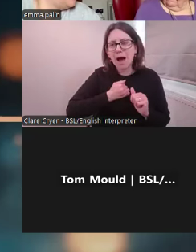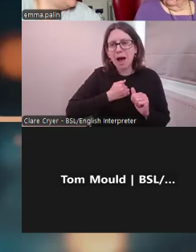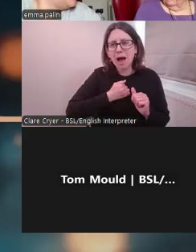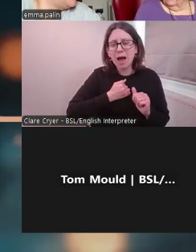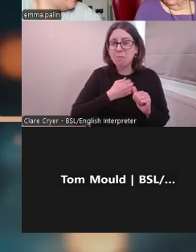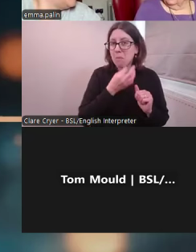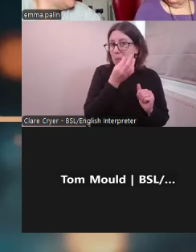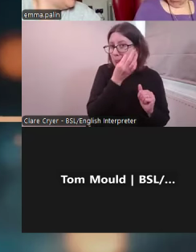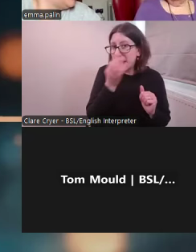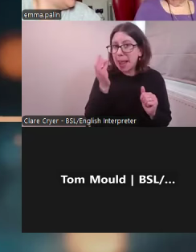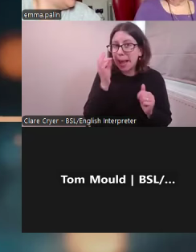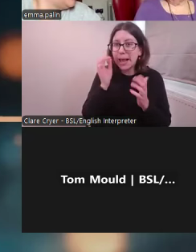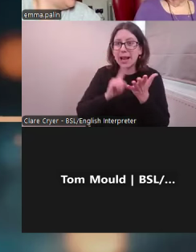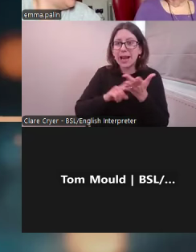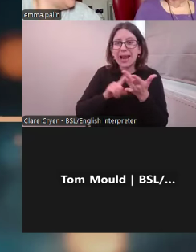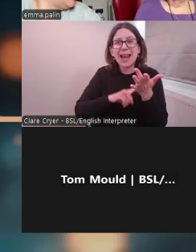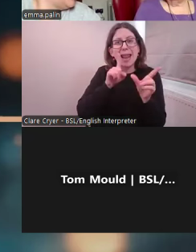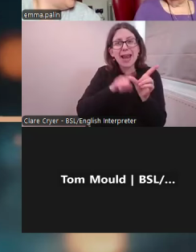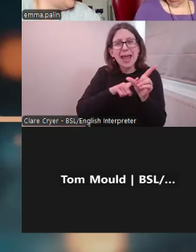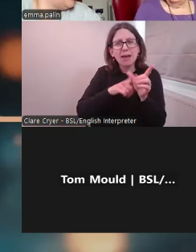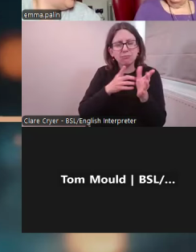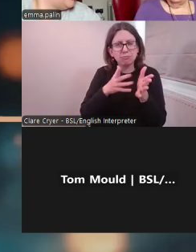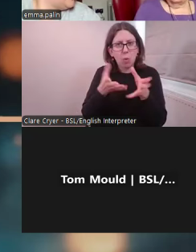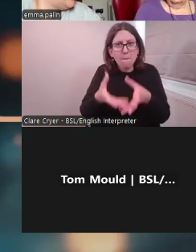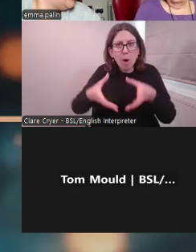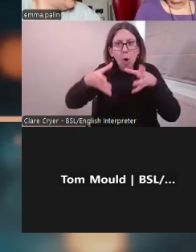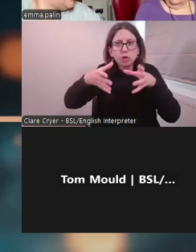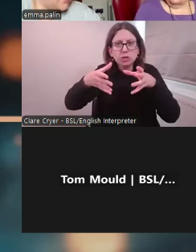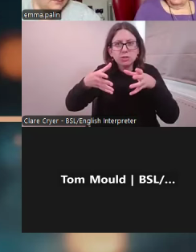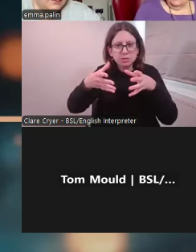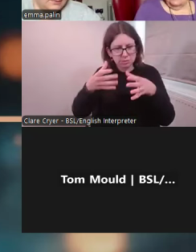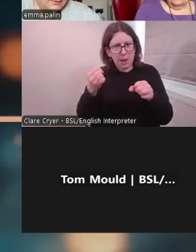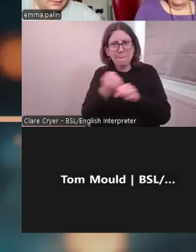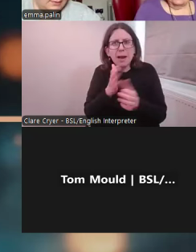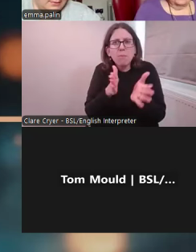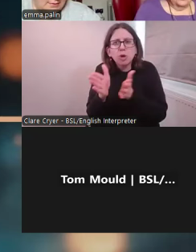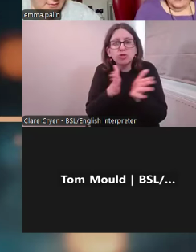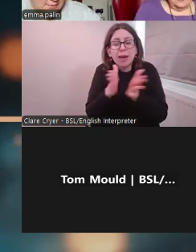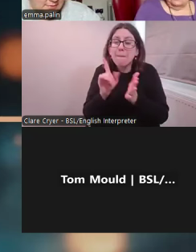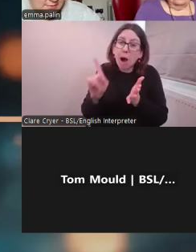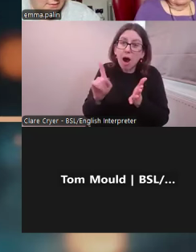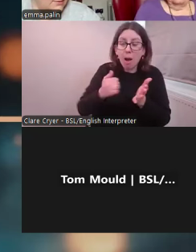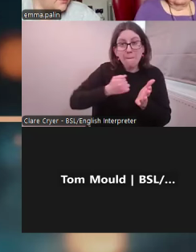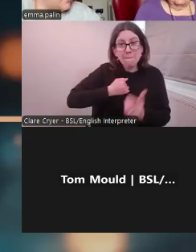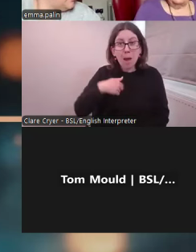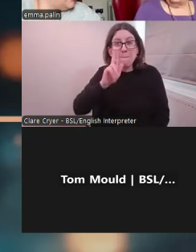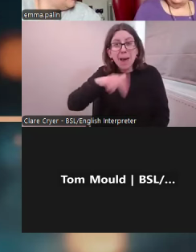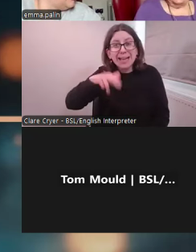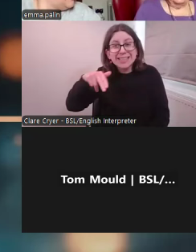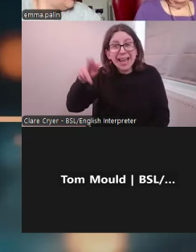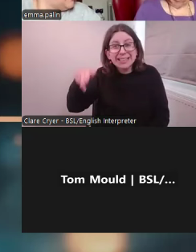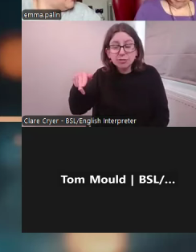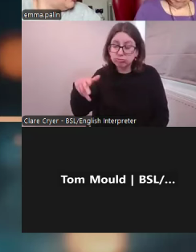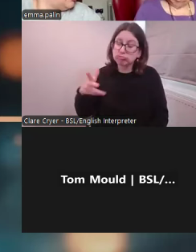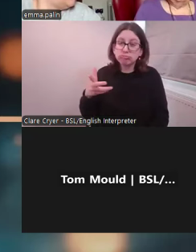frog that I made in pottery. But even the paintings, I'm surprised, just surprised. Very